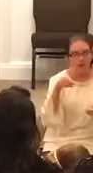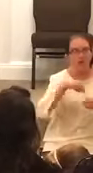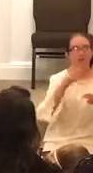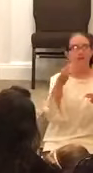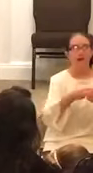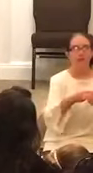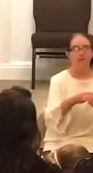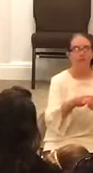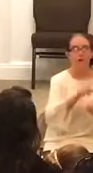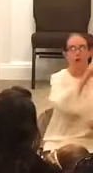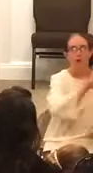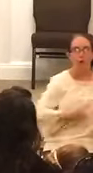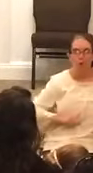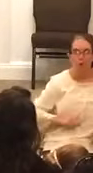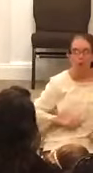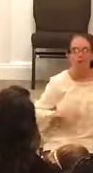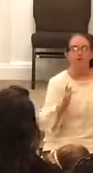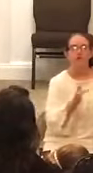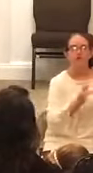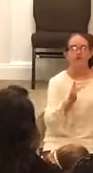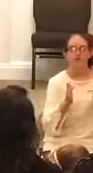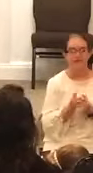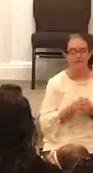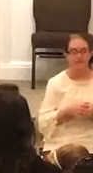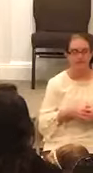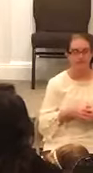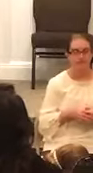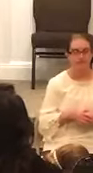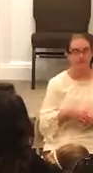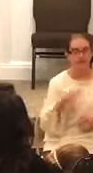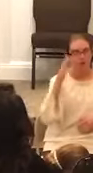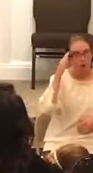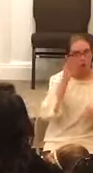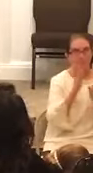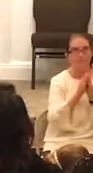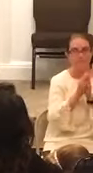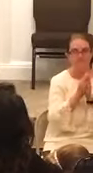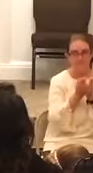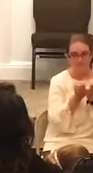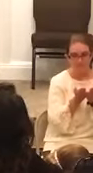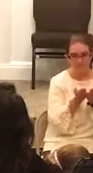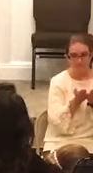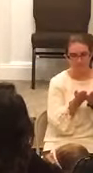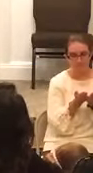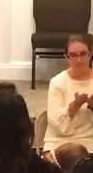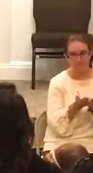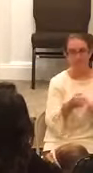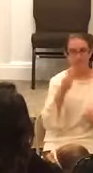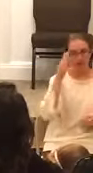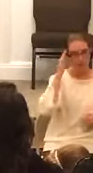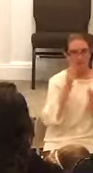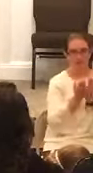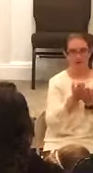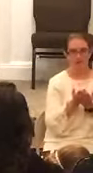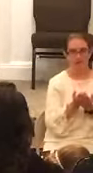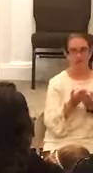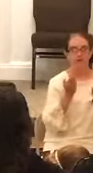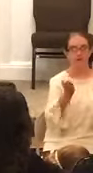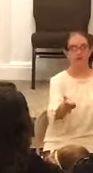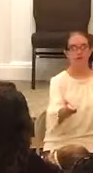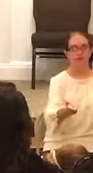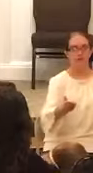name of the Lord Jesus. Did you know that was in the Bible? Did you know the Bible actually